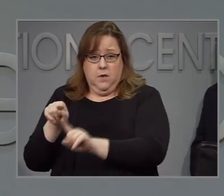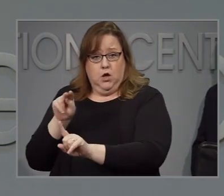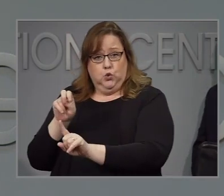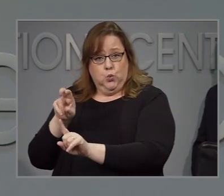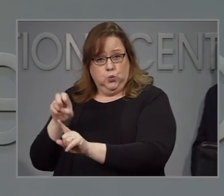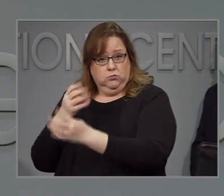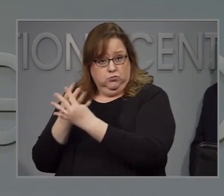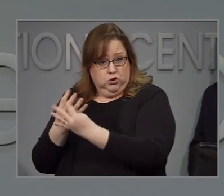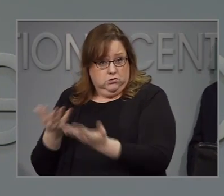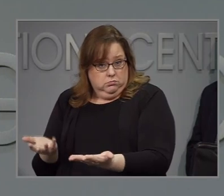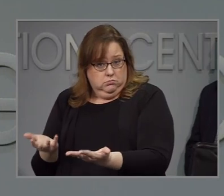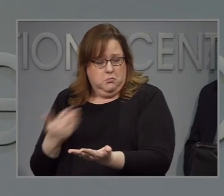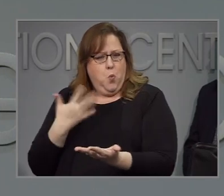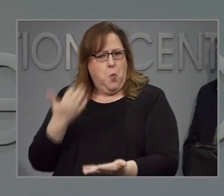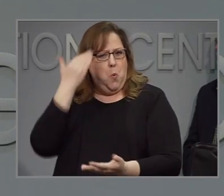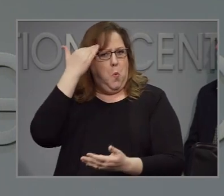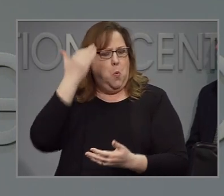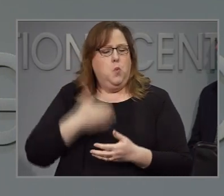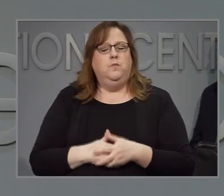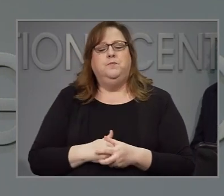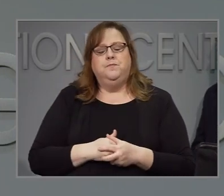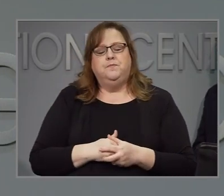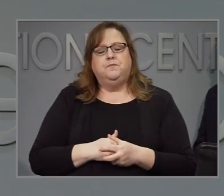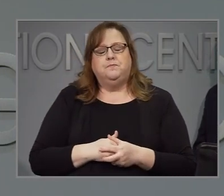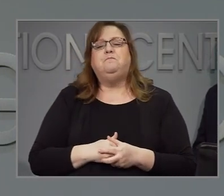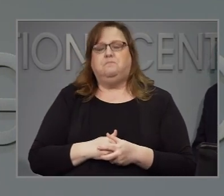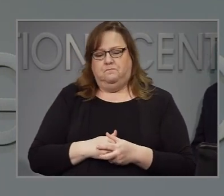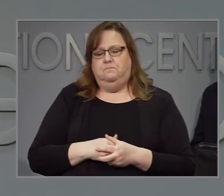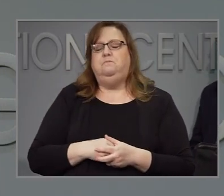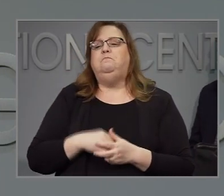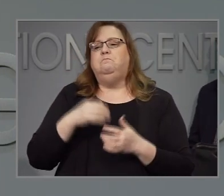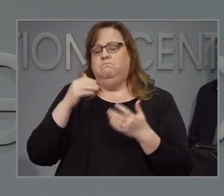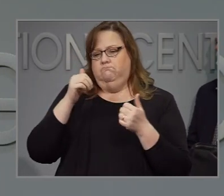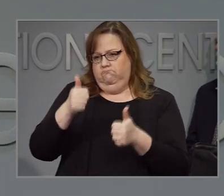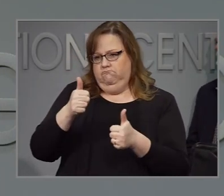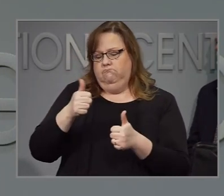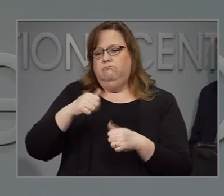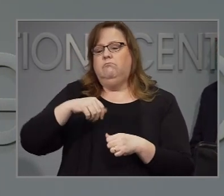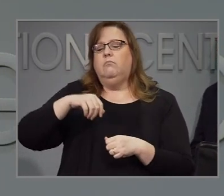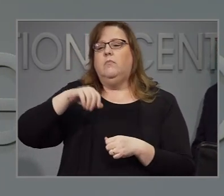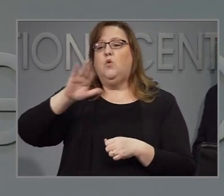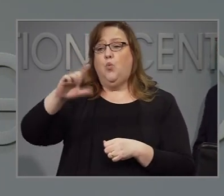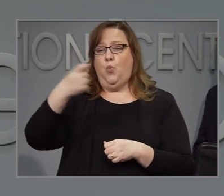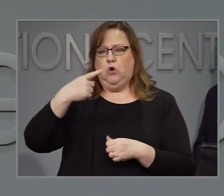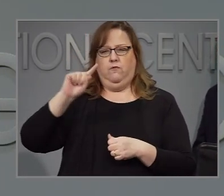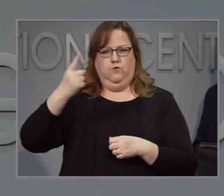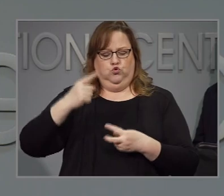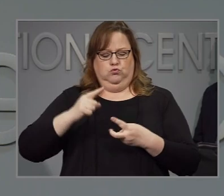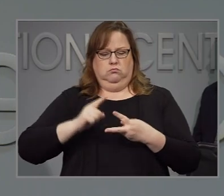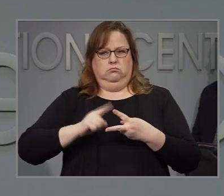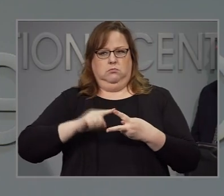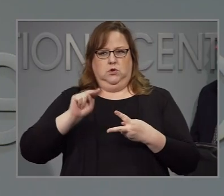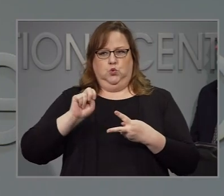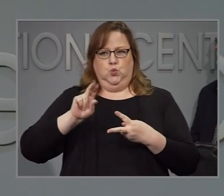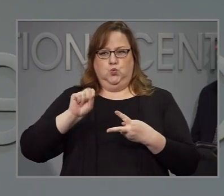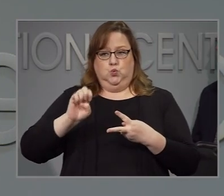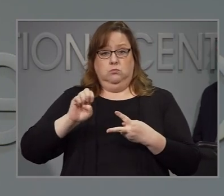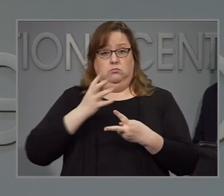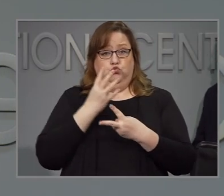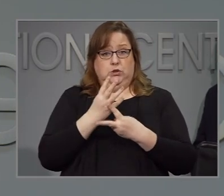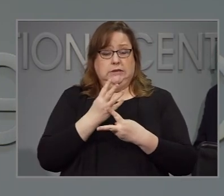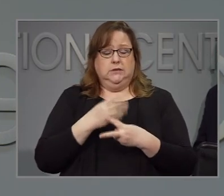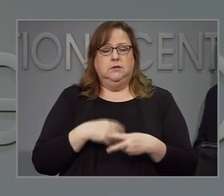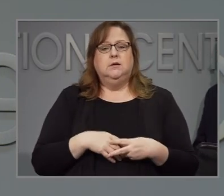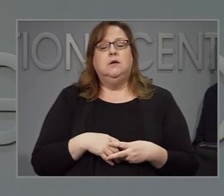Sure. With regard to the first part of your question at Noose Correctional, I'm happy to report that out